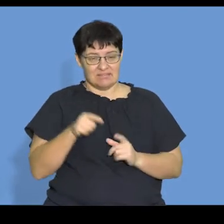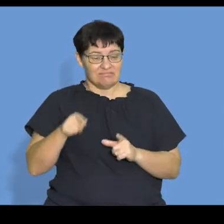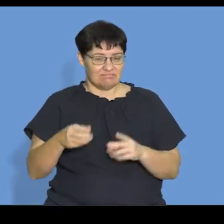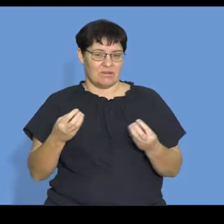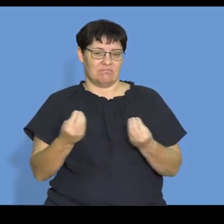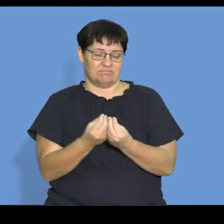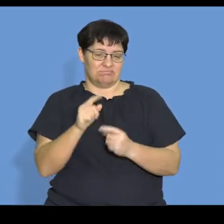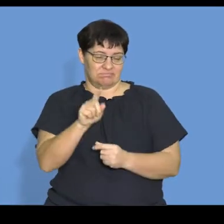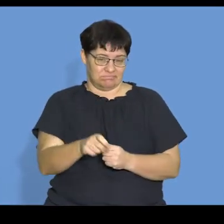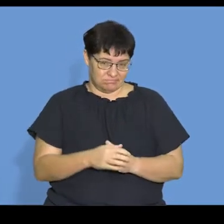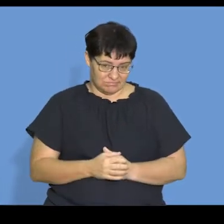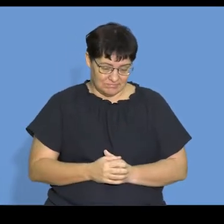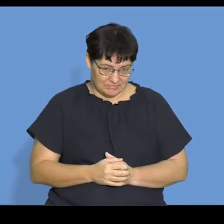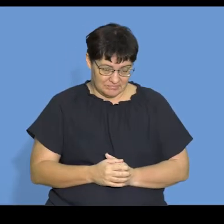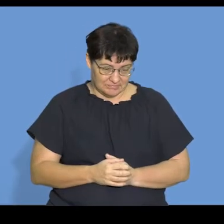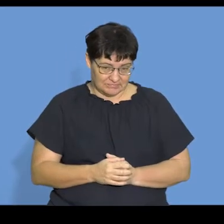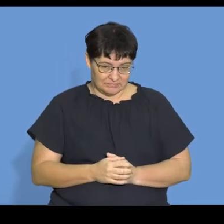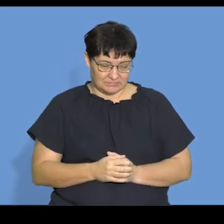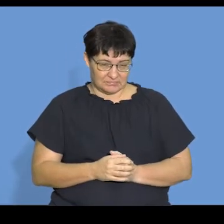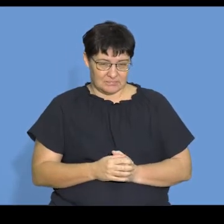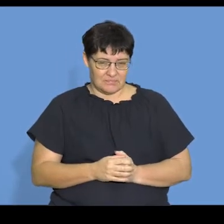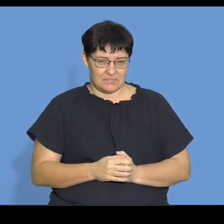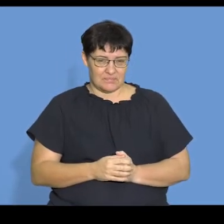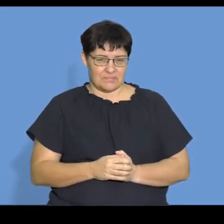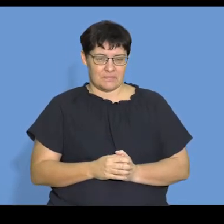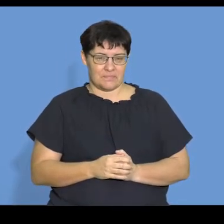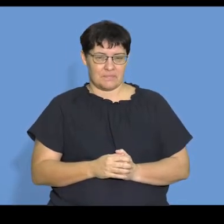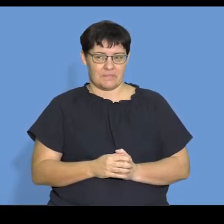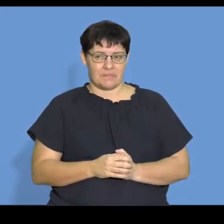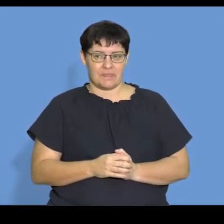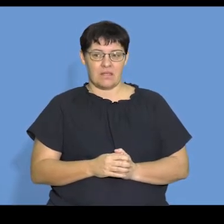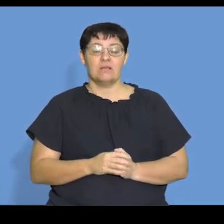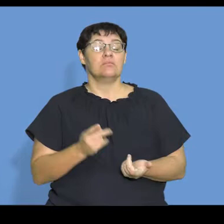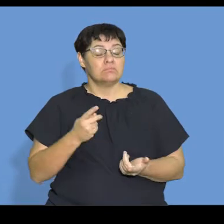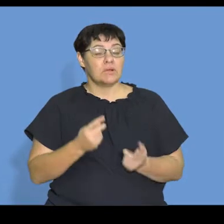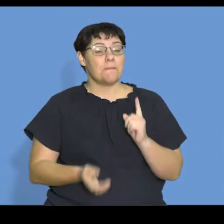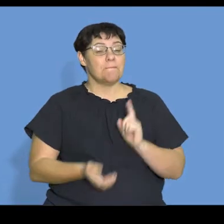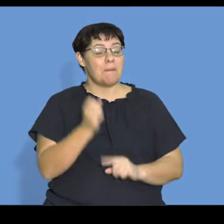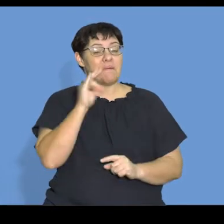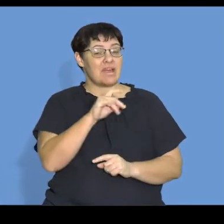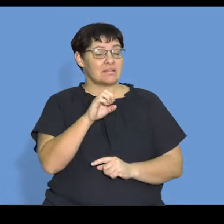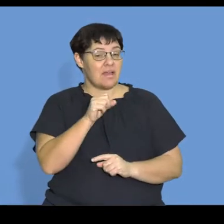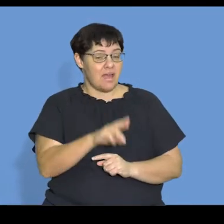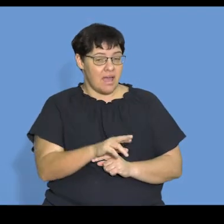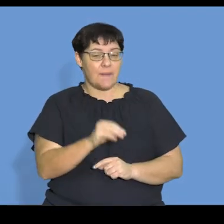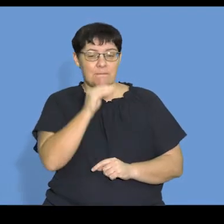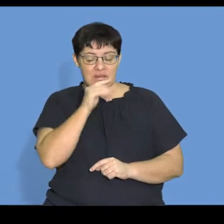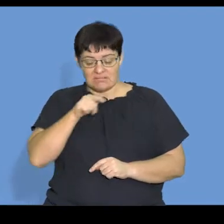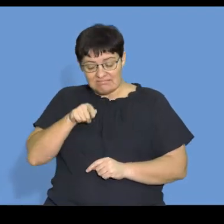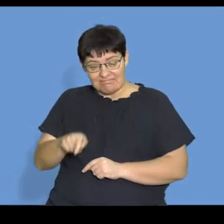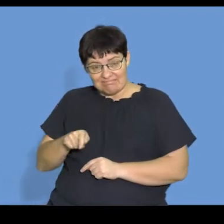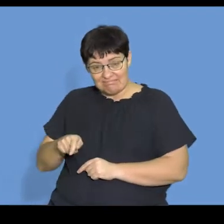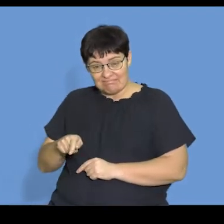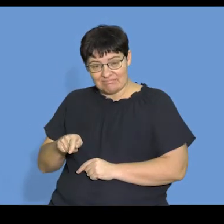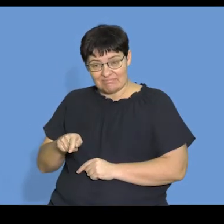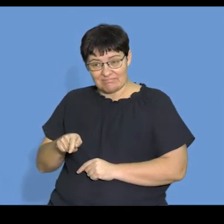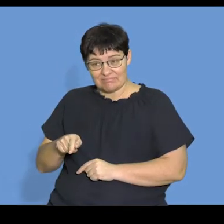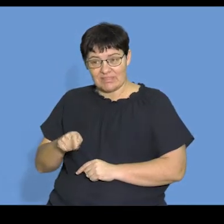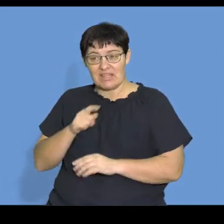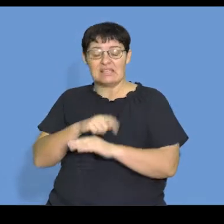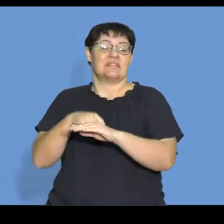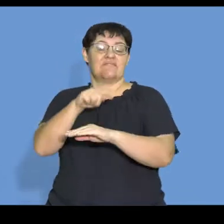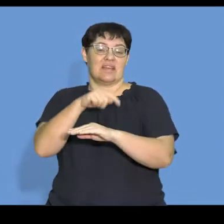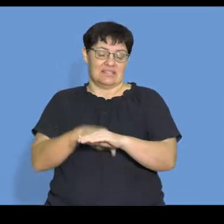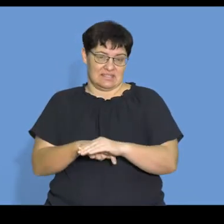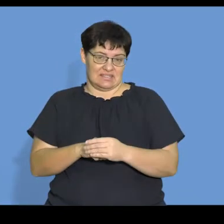particular number. When finding factors of a number, we divide the product, right, by